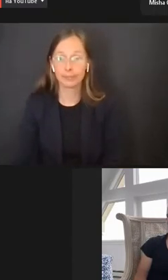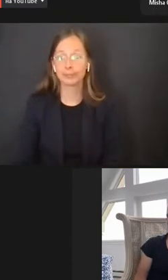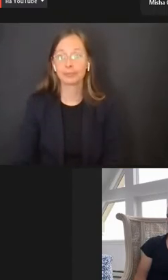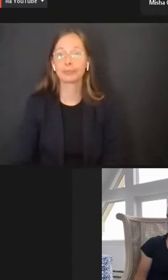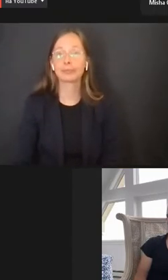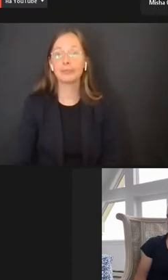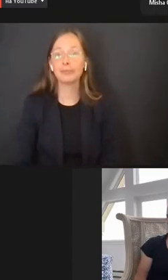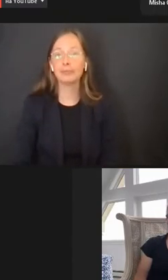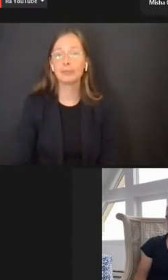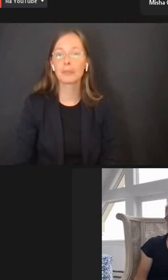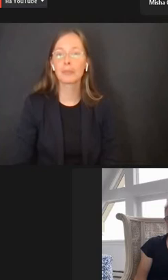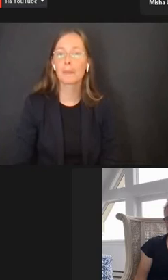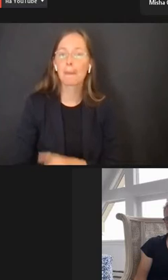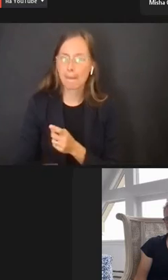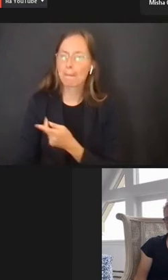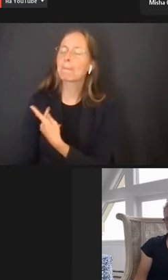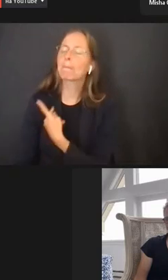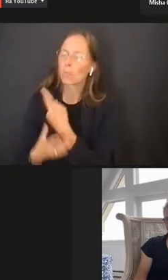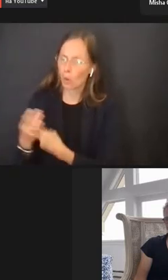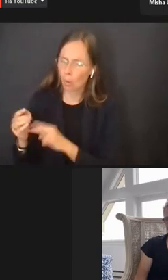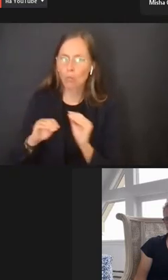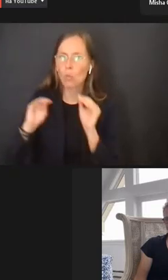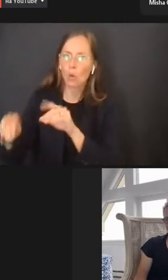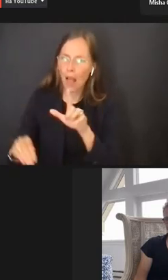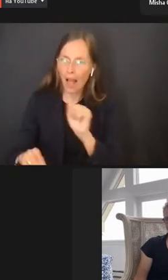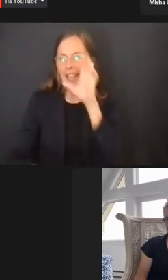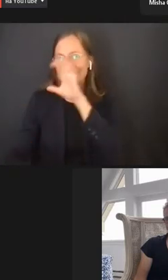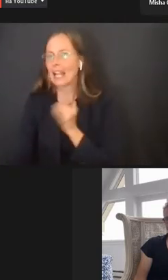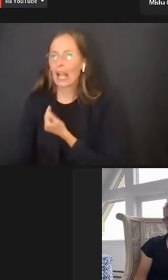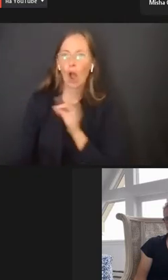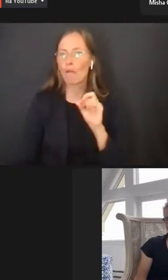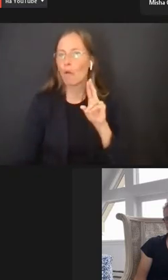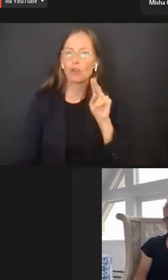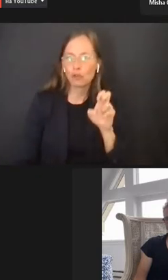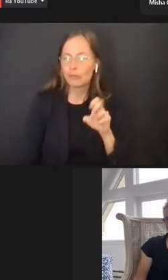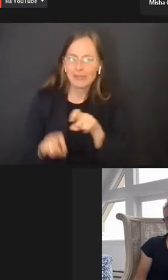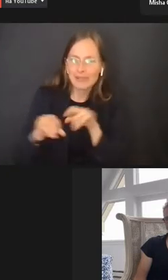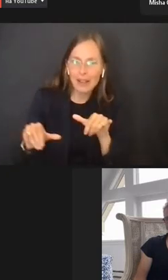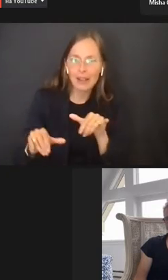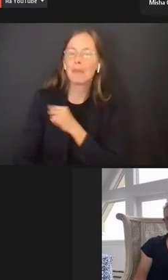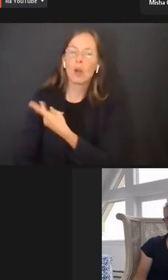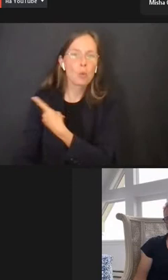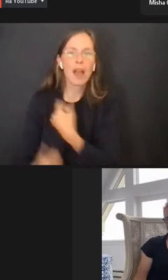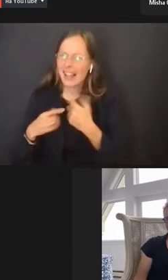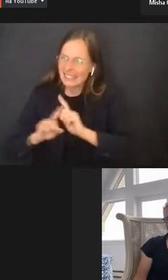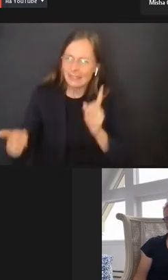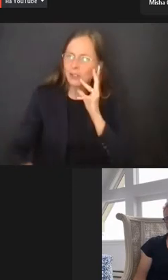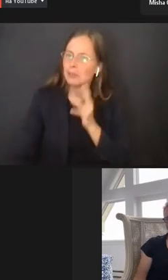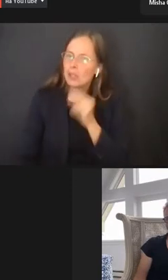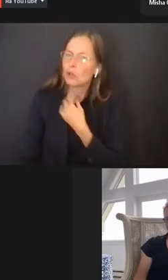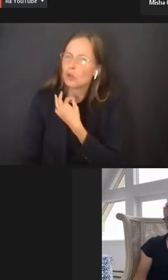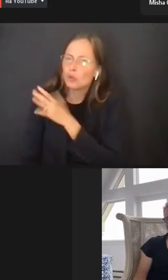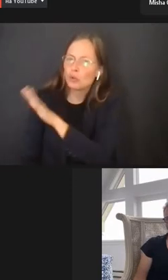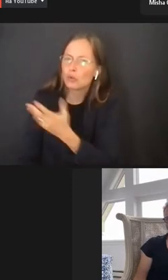But we both came out to LA to seek our fortunes at the same time. And then we went on very different paths along the way. What are your thoughts? Do you